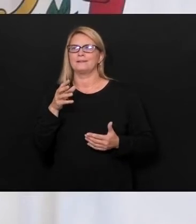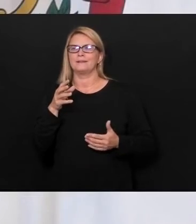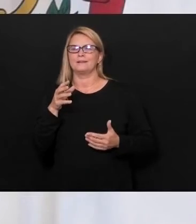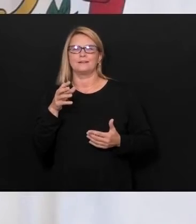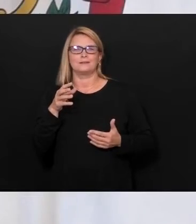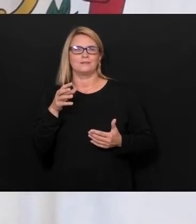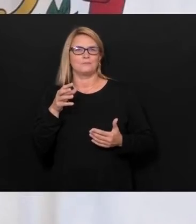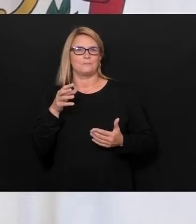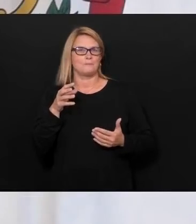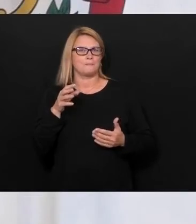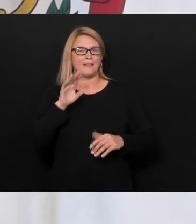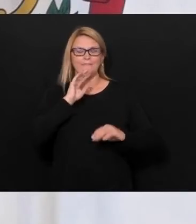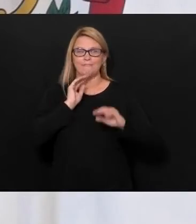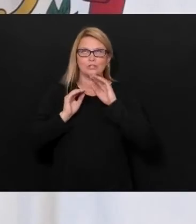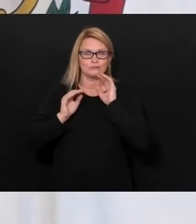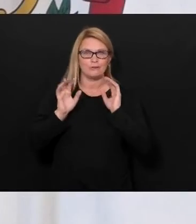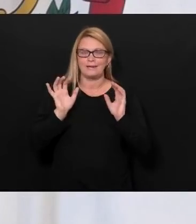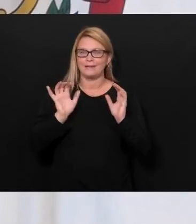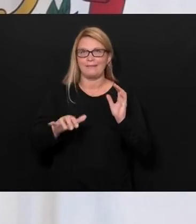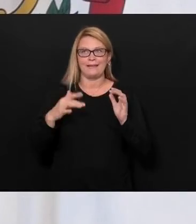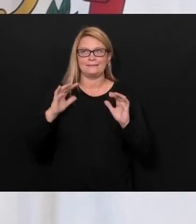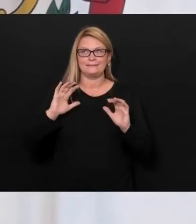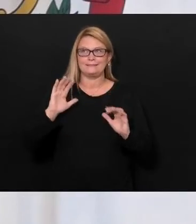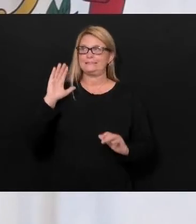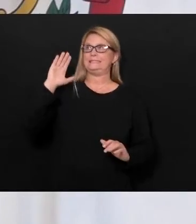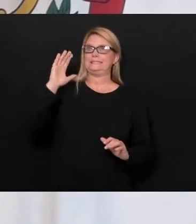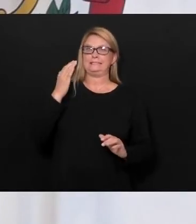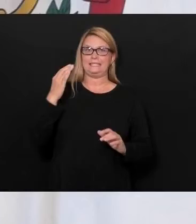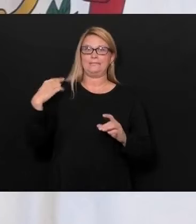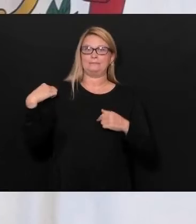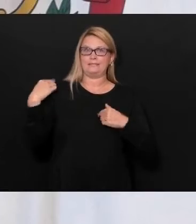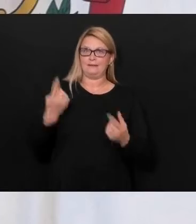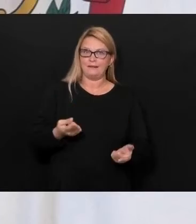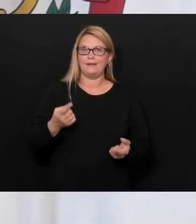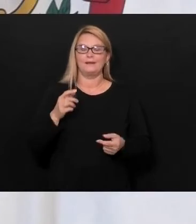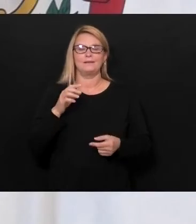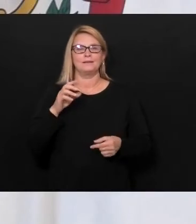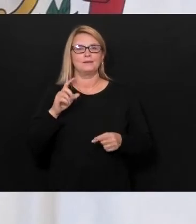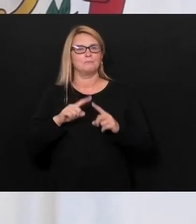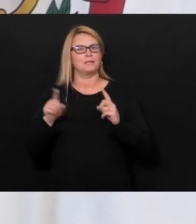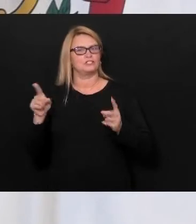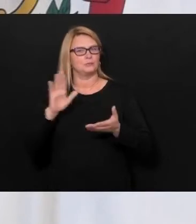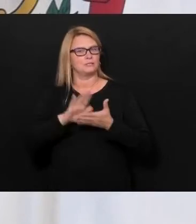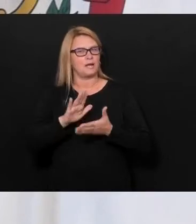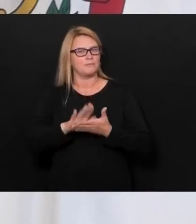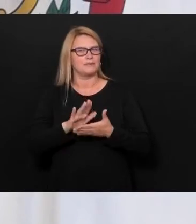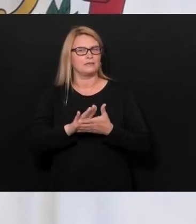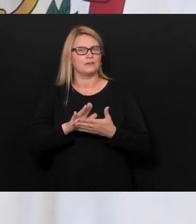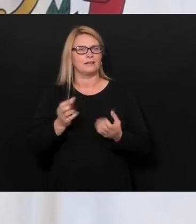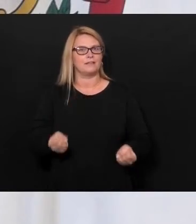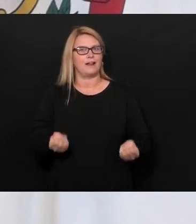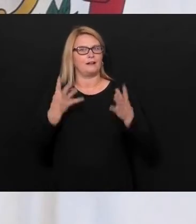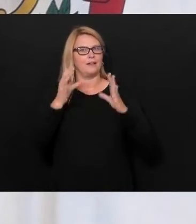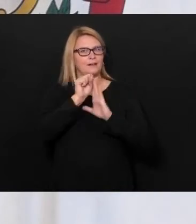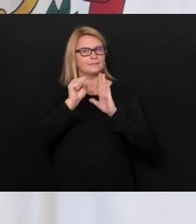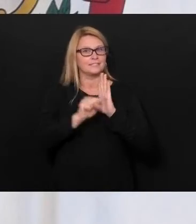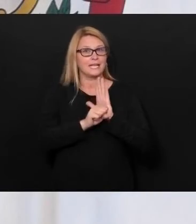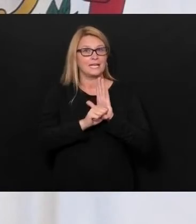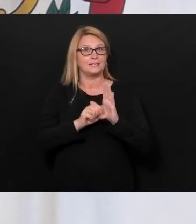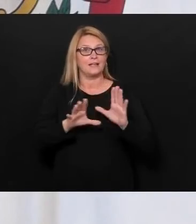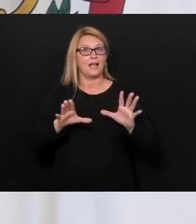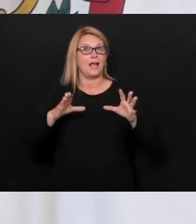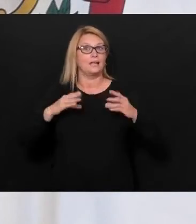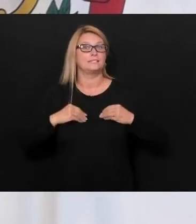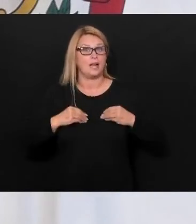as frustrating as that's been from time to time. She was very complimentary of the fact that a lot of states